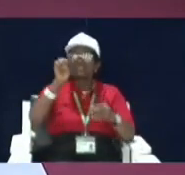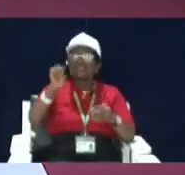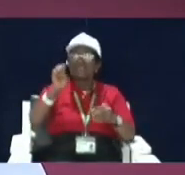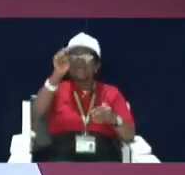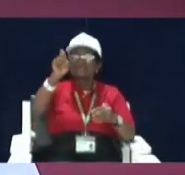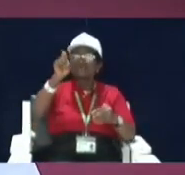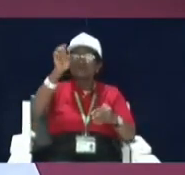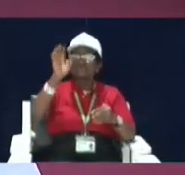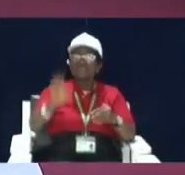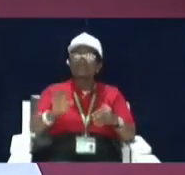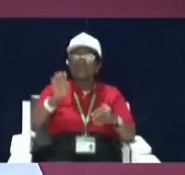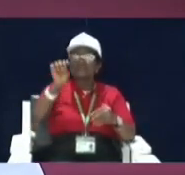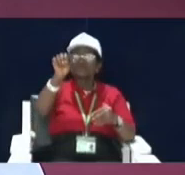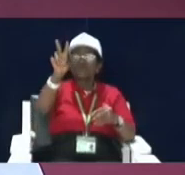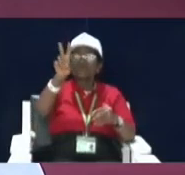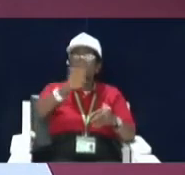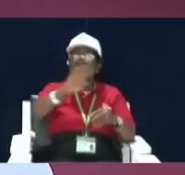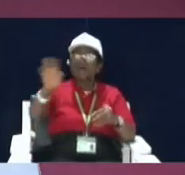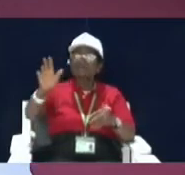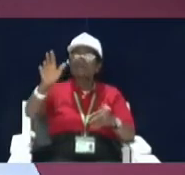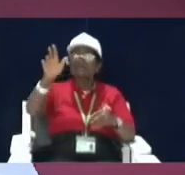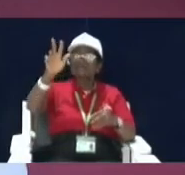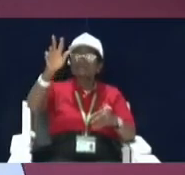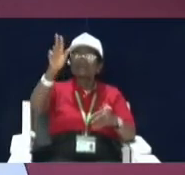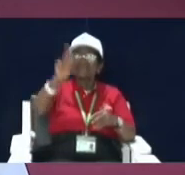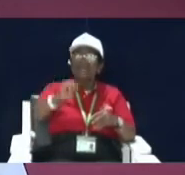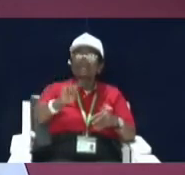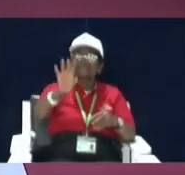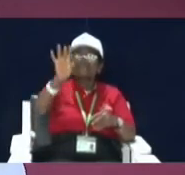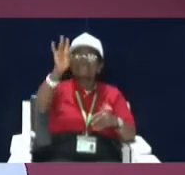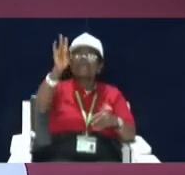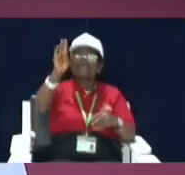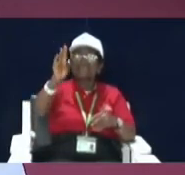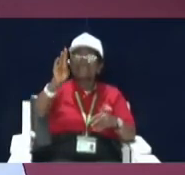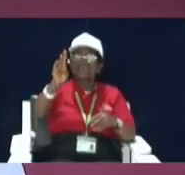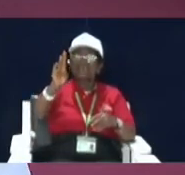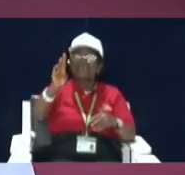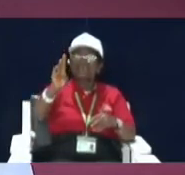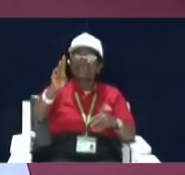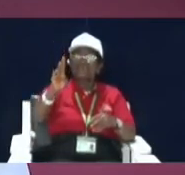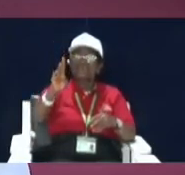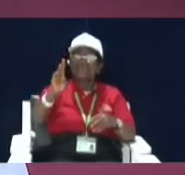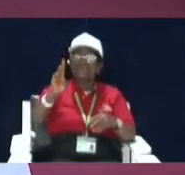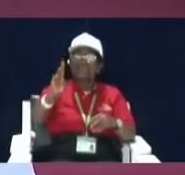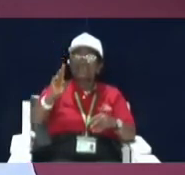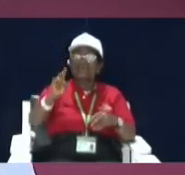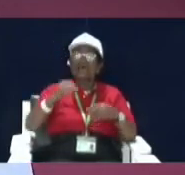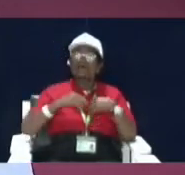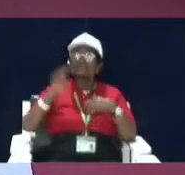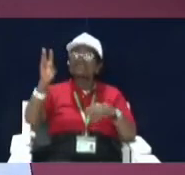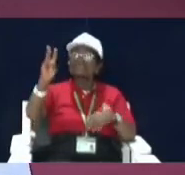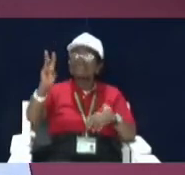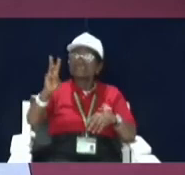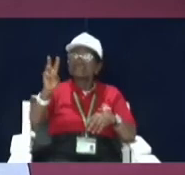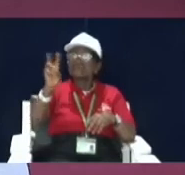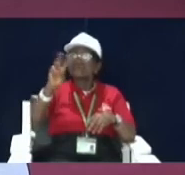37, Exodus 12, verse 37, consisted of 600,000